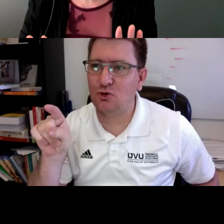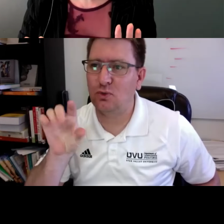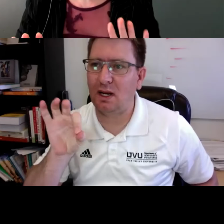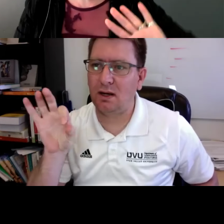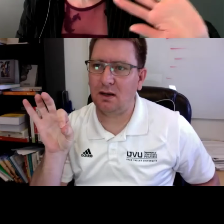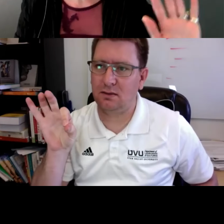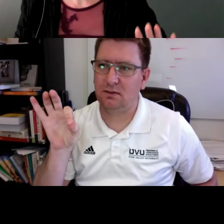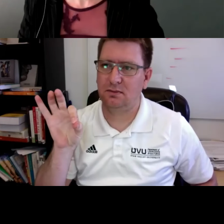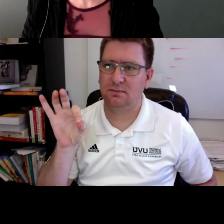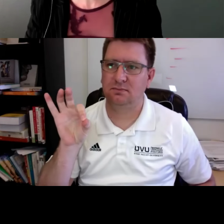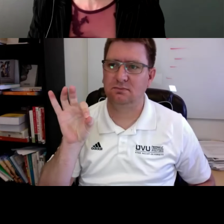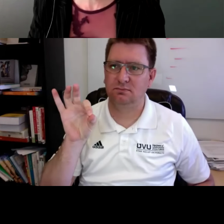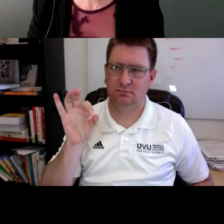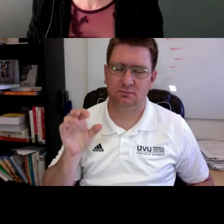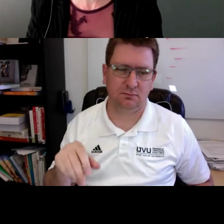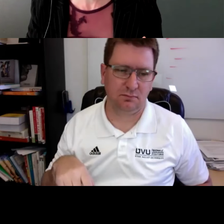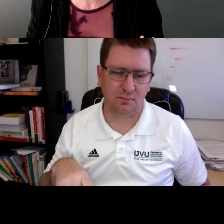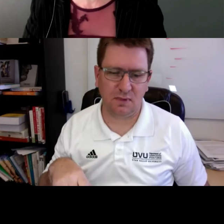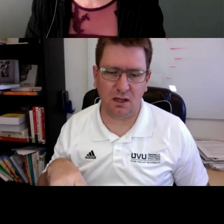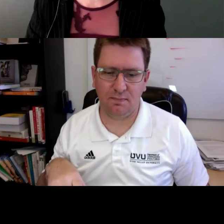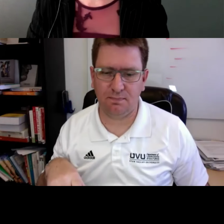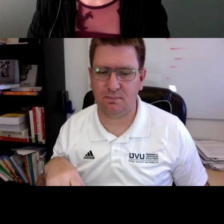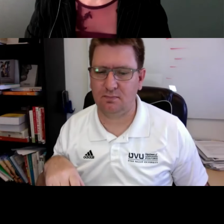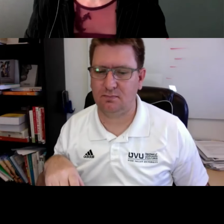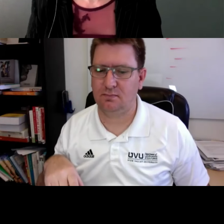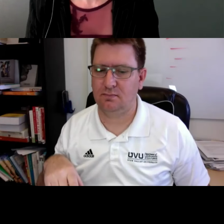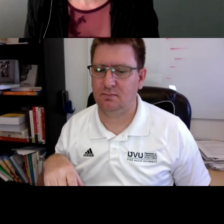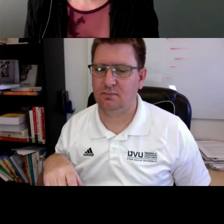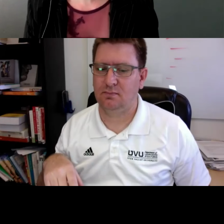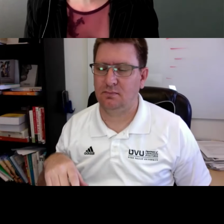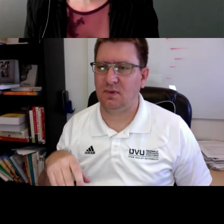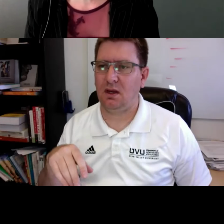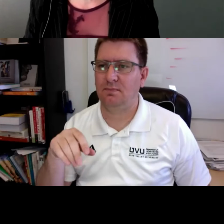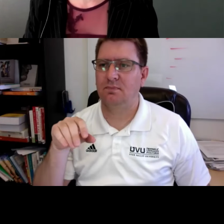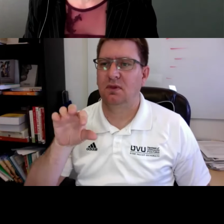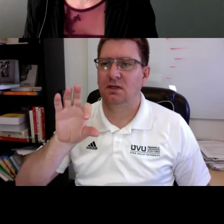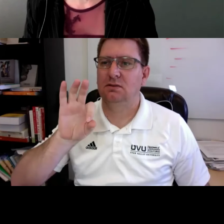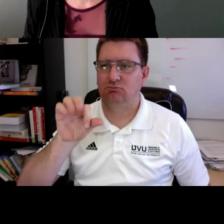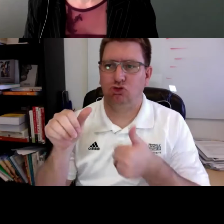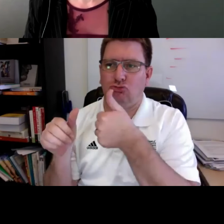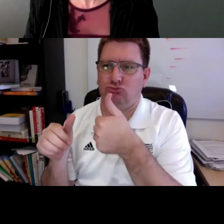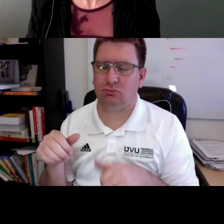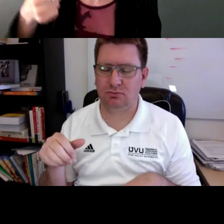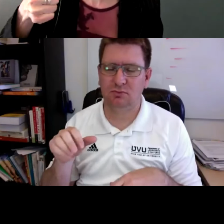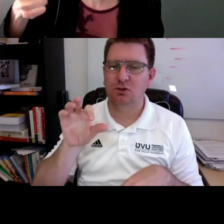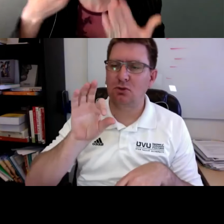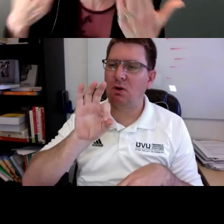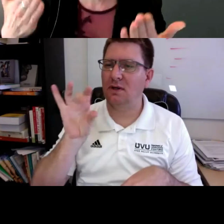Sorry, that was an interpreter error. 98 to 99% acceptance rate for students.